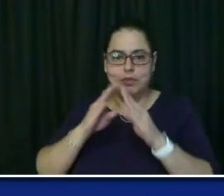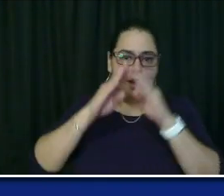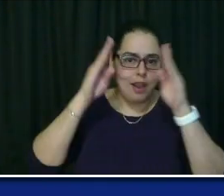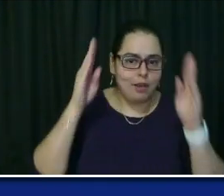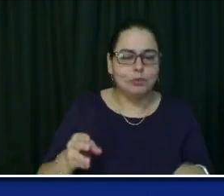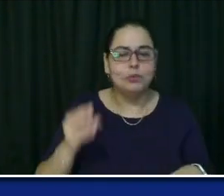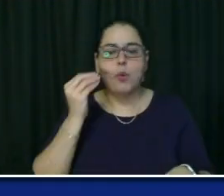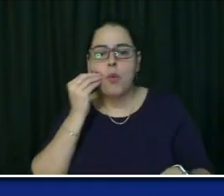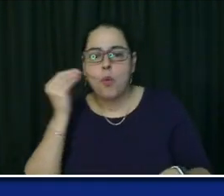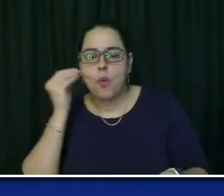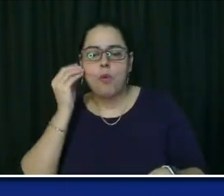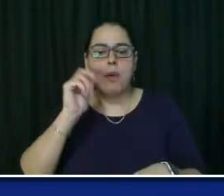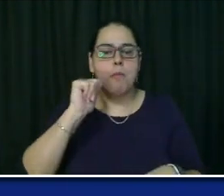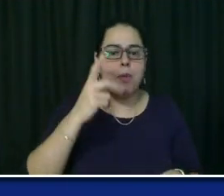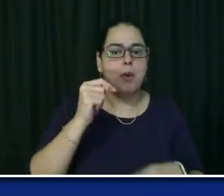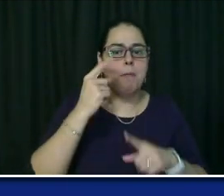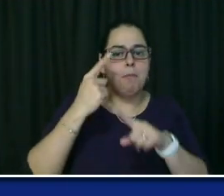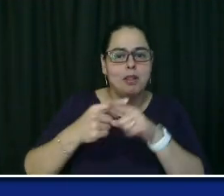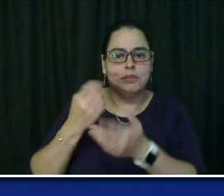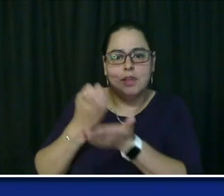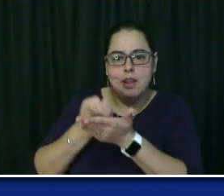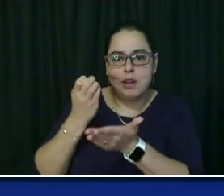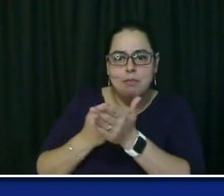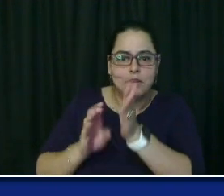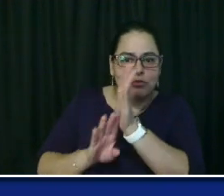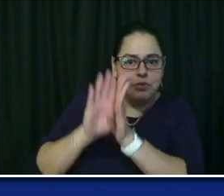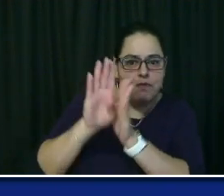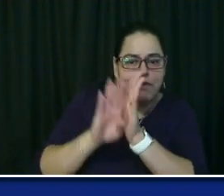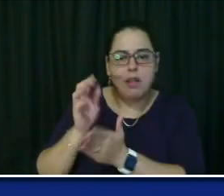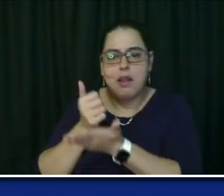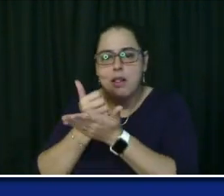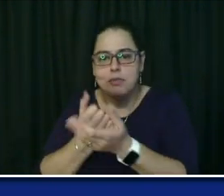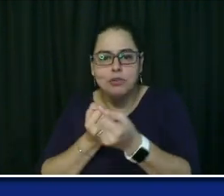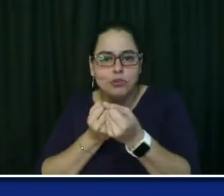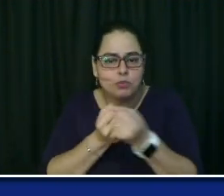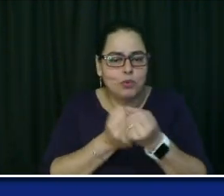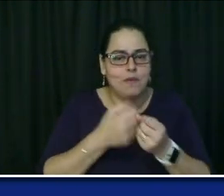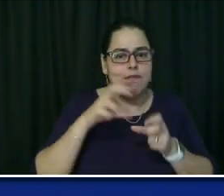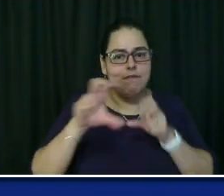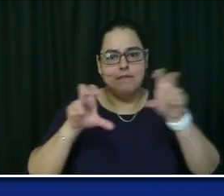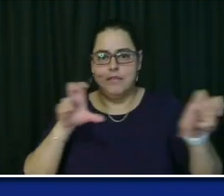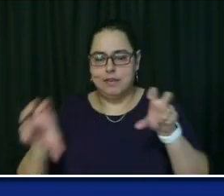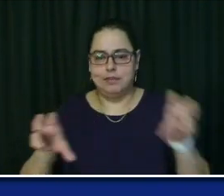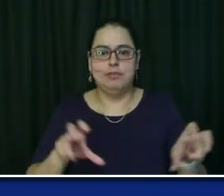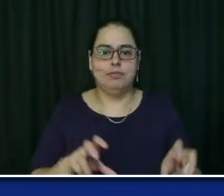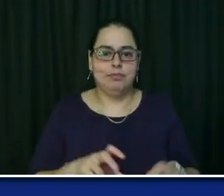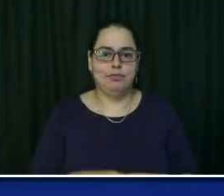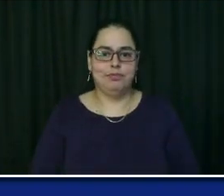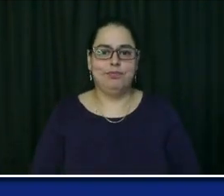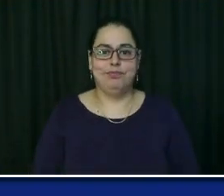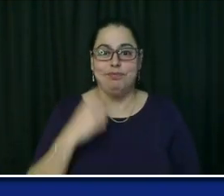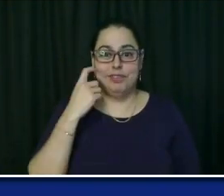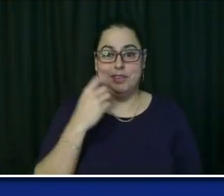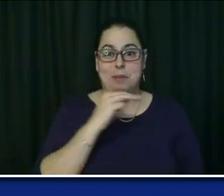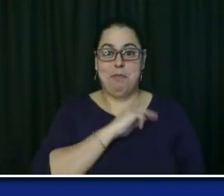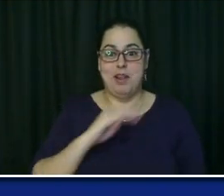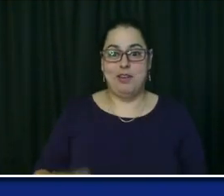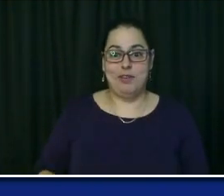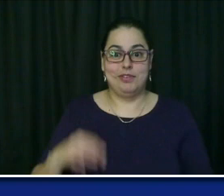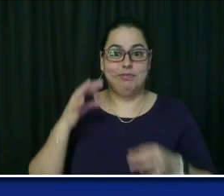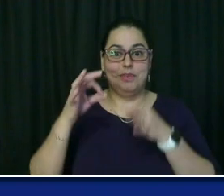money productively. Mayor Williams mentioned the issue of feeding, and the county has also used funds from that